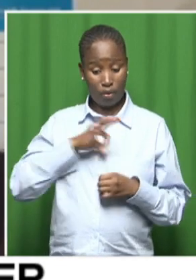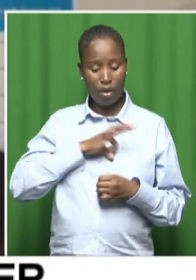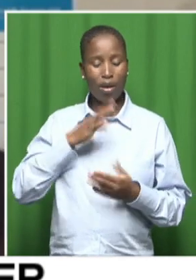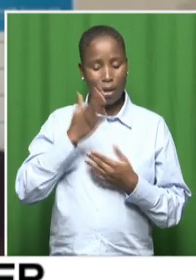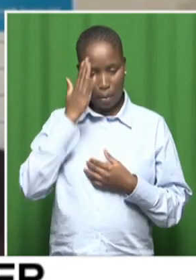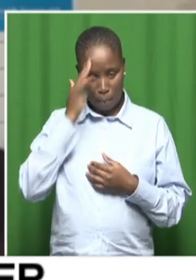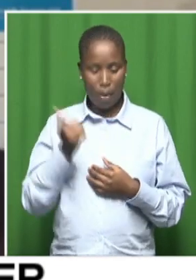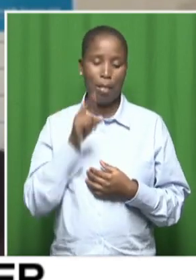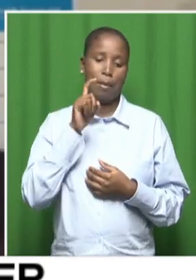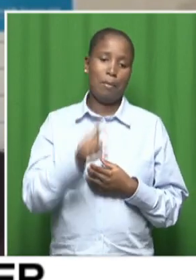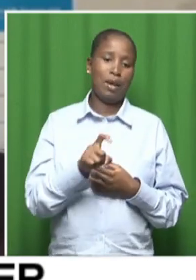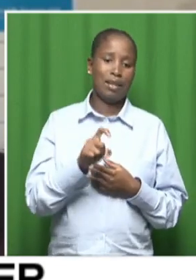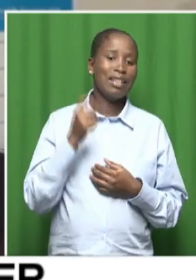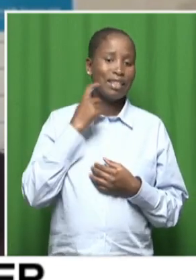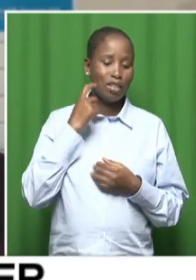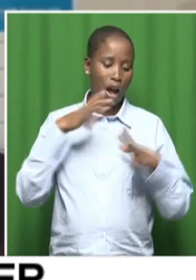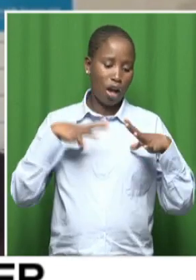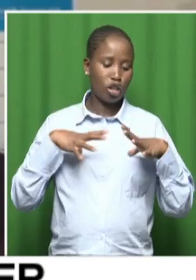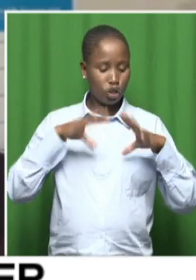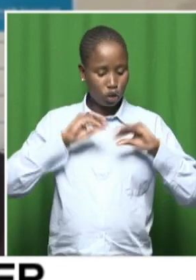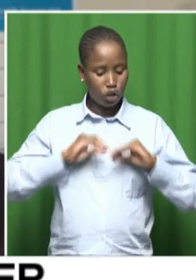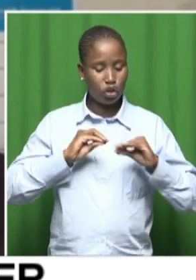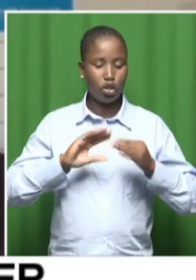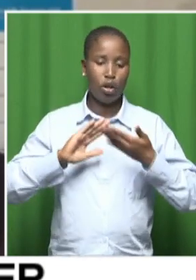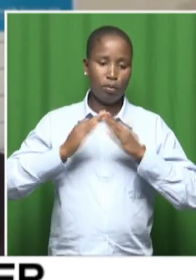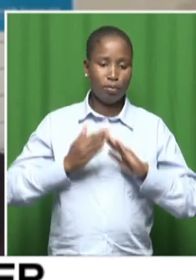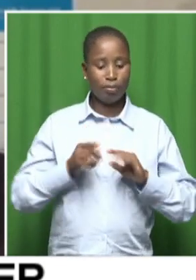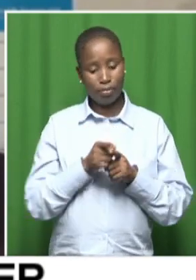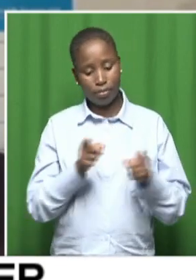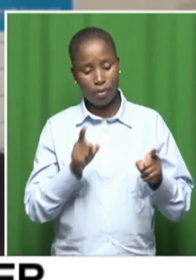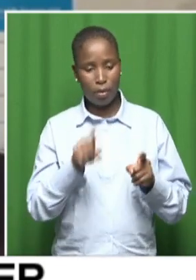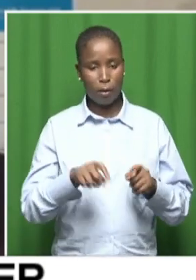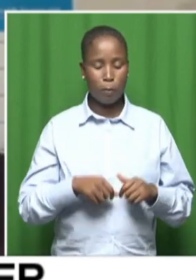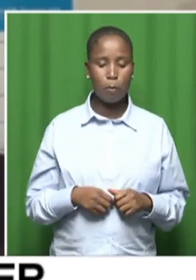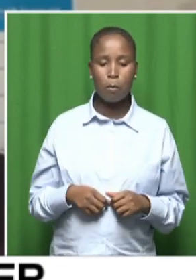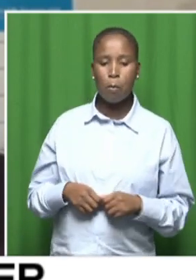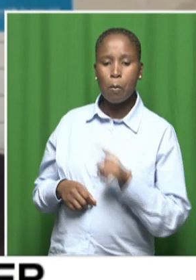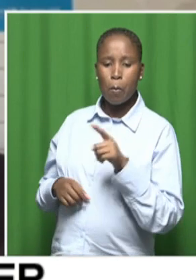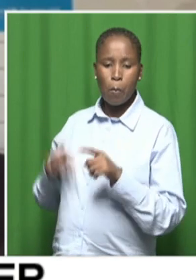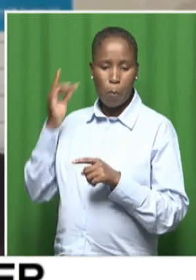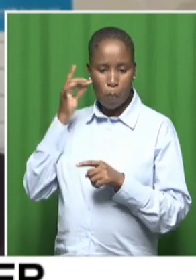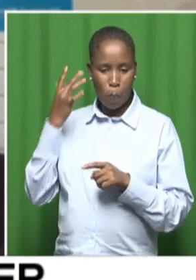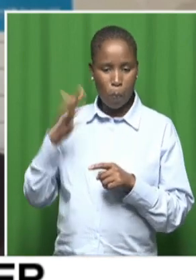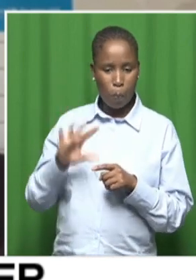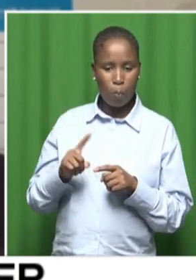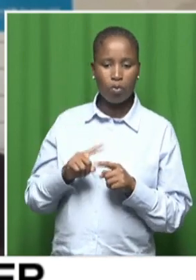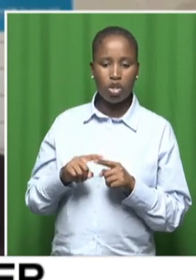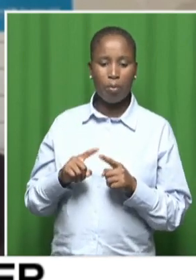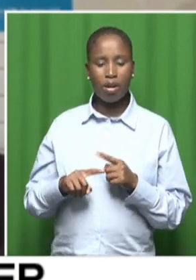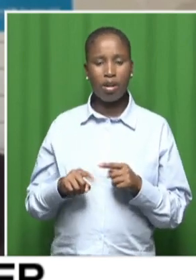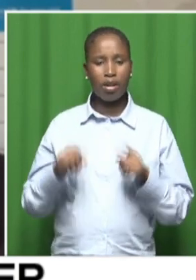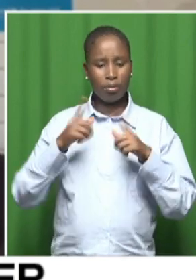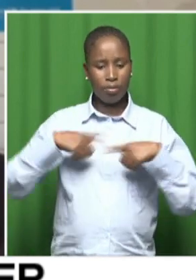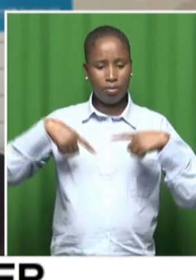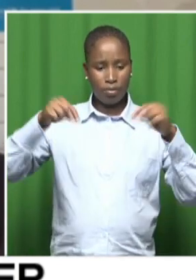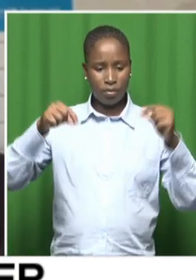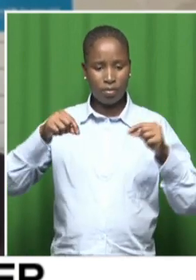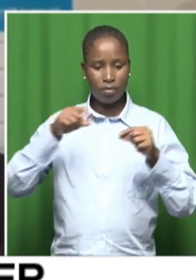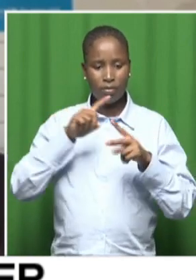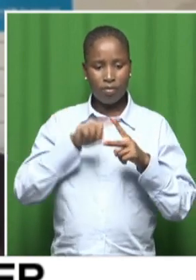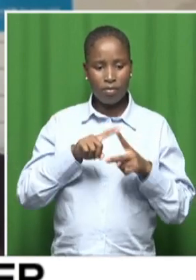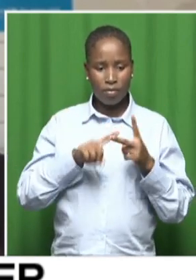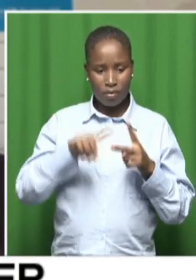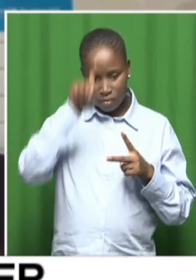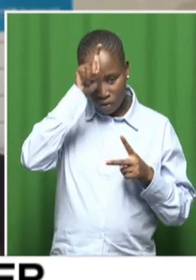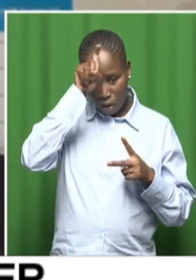then just finally, I'm hearing or understand that the governments of Germany and Japan have actually provided some support in this issue. What